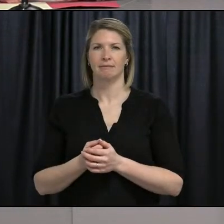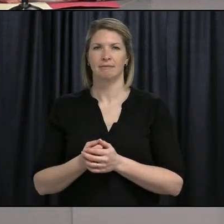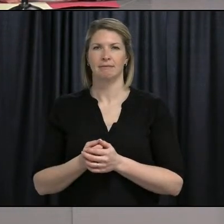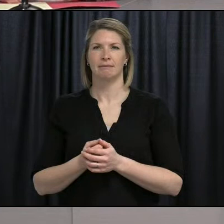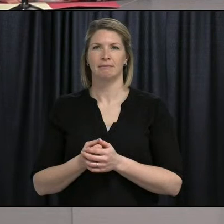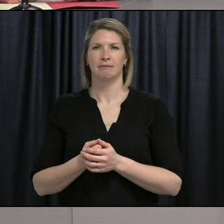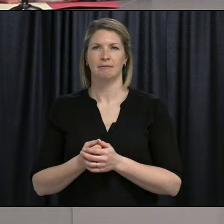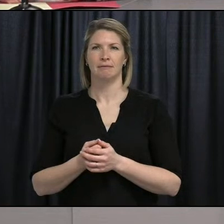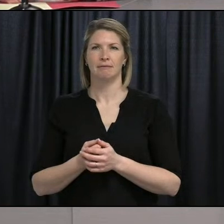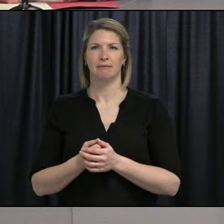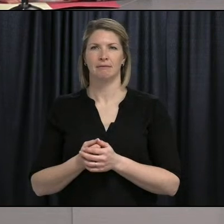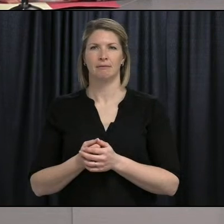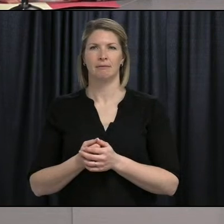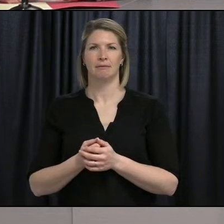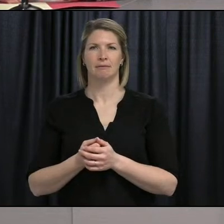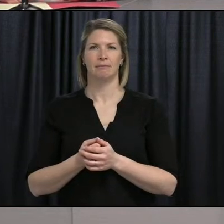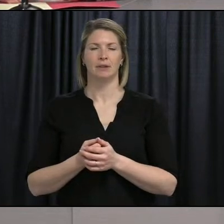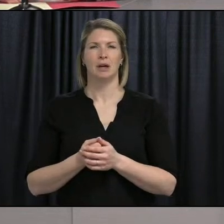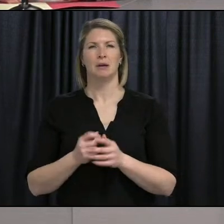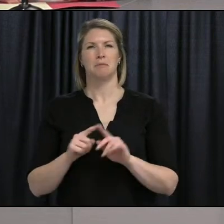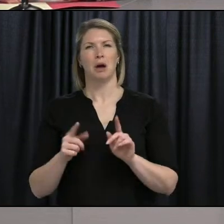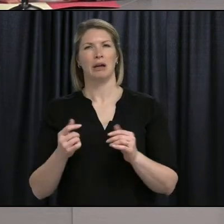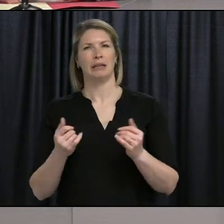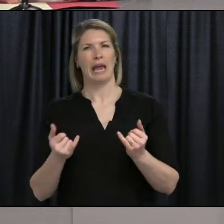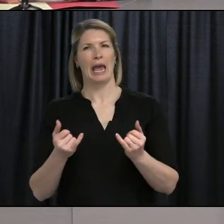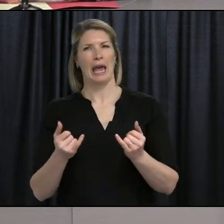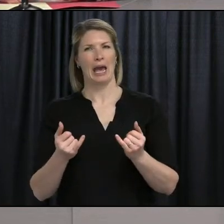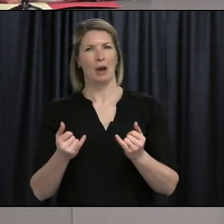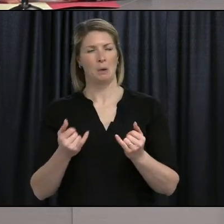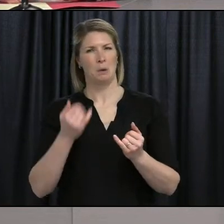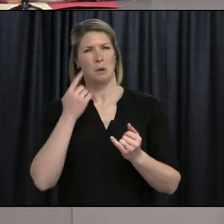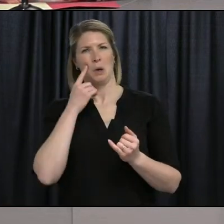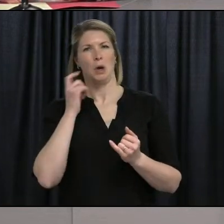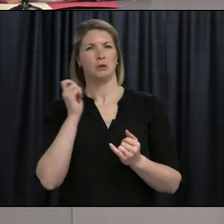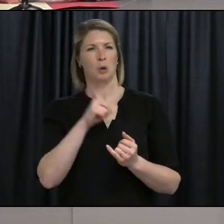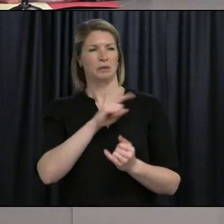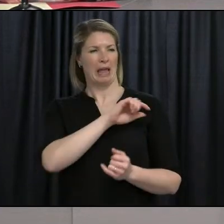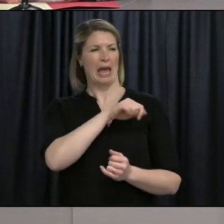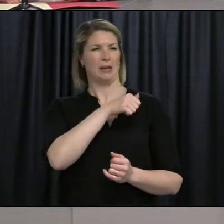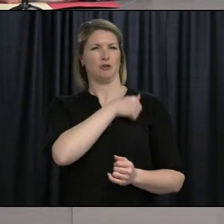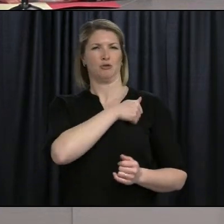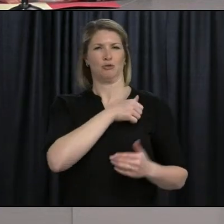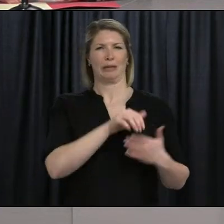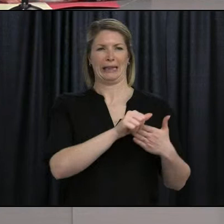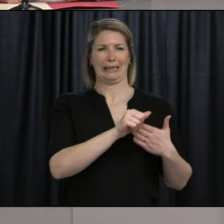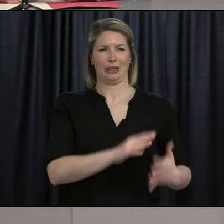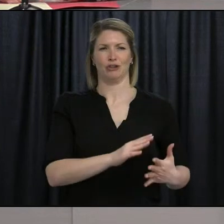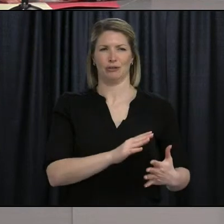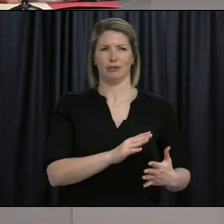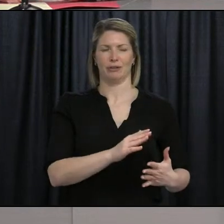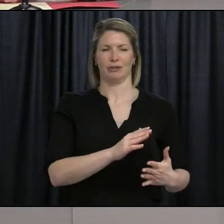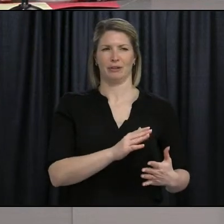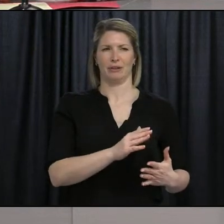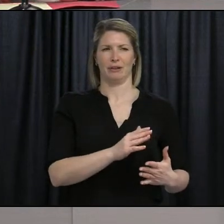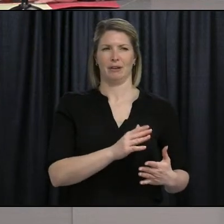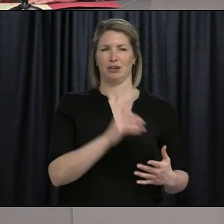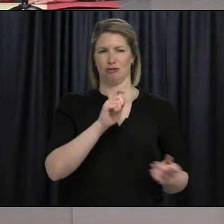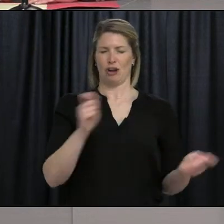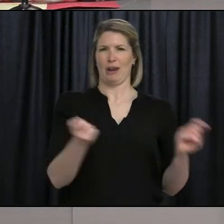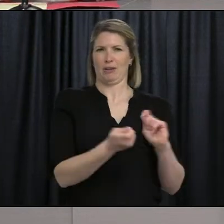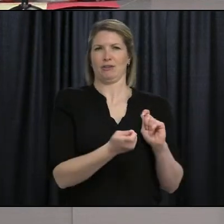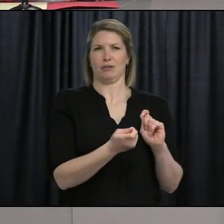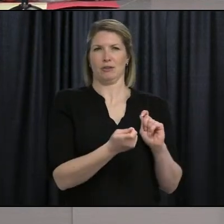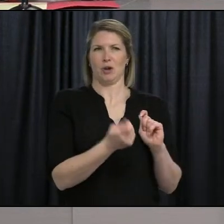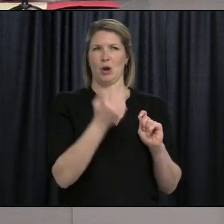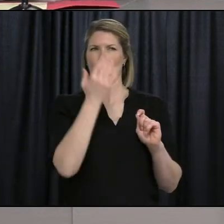is troubling, but a lot of people are sort of saying, why can't rotational workers just stay where they are, either stay at work or stay home? Why